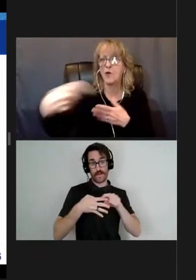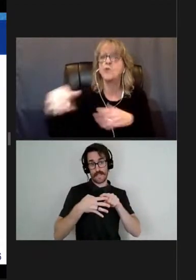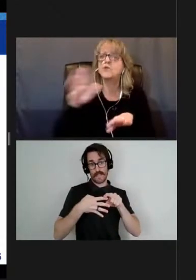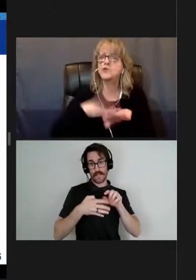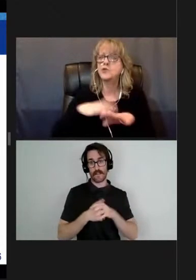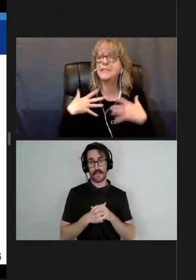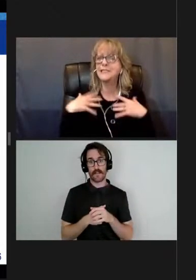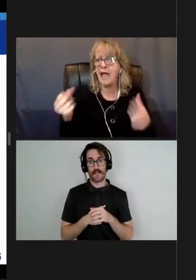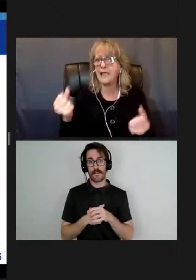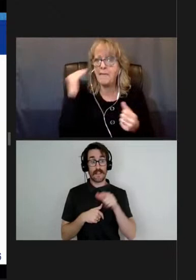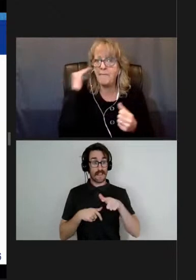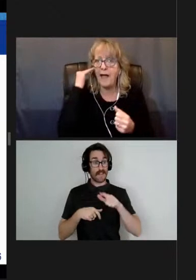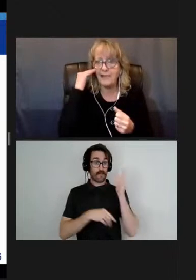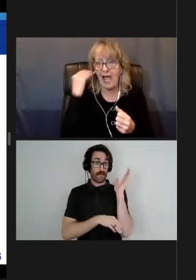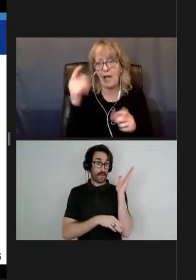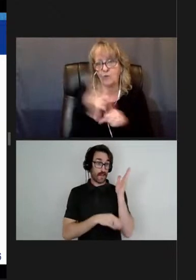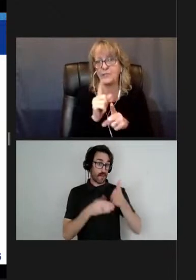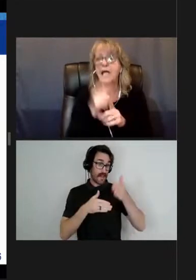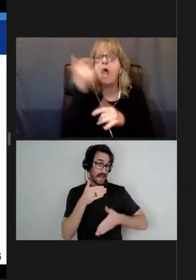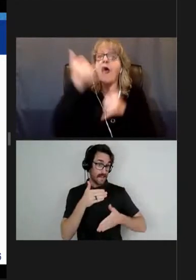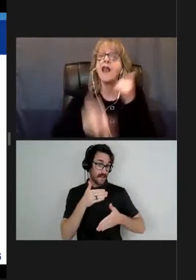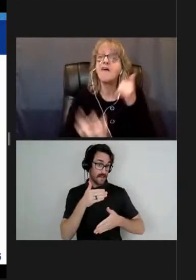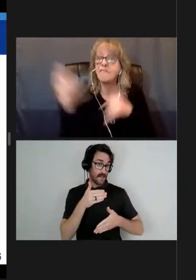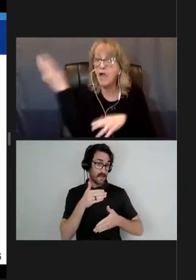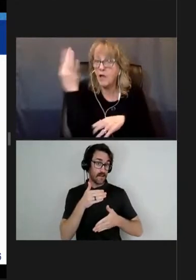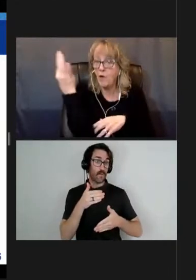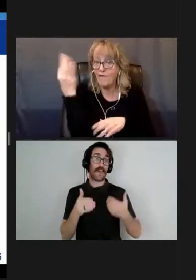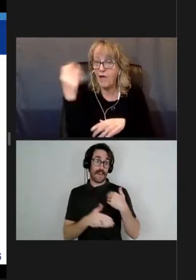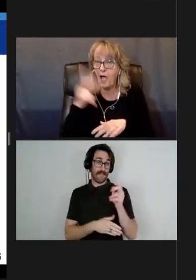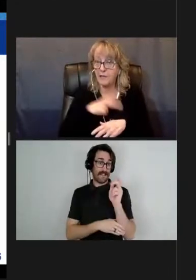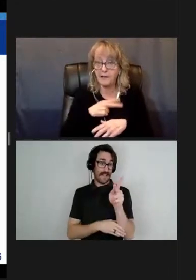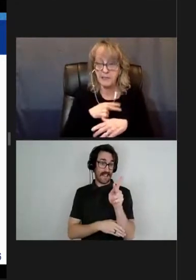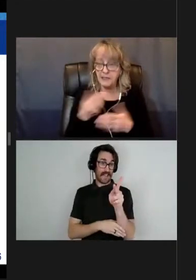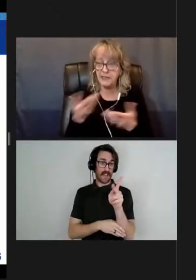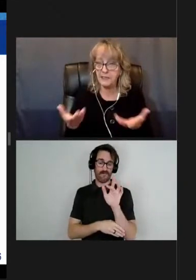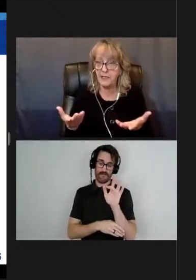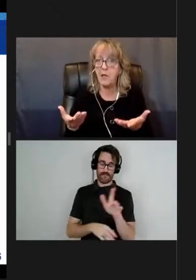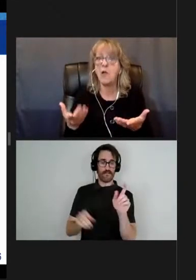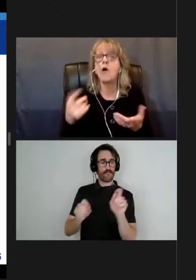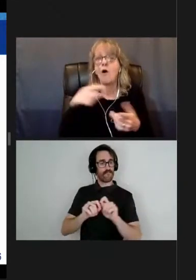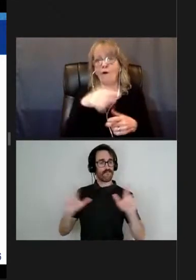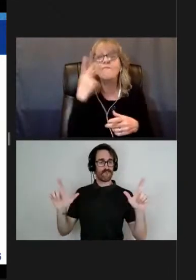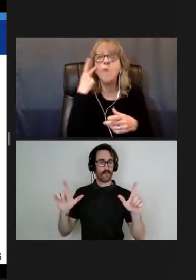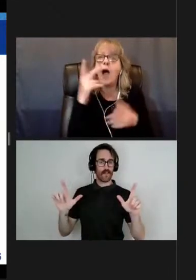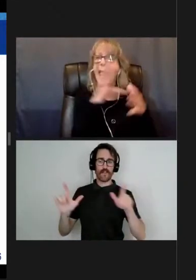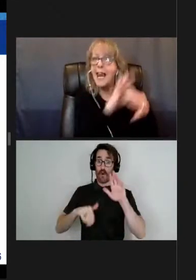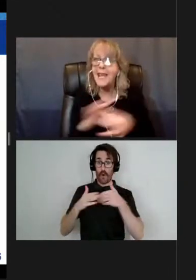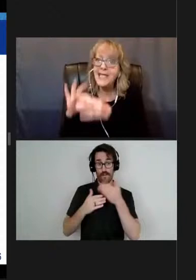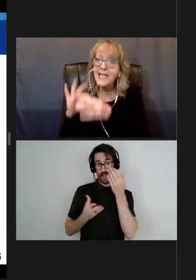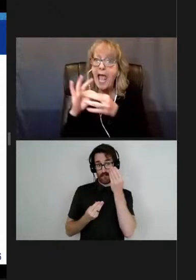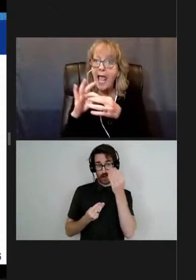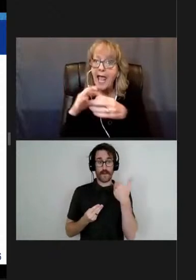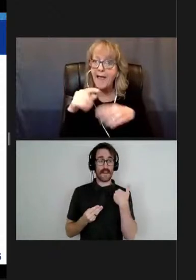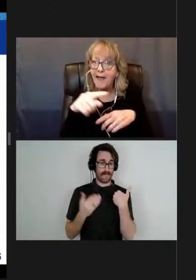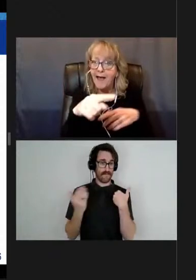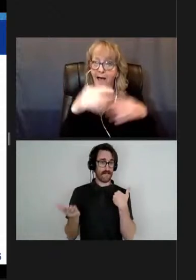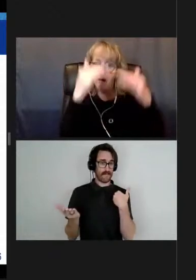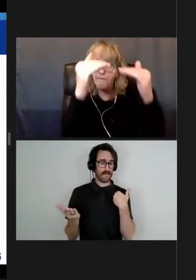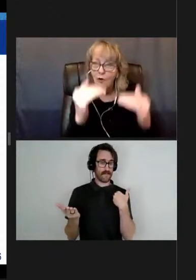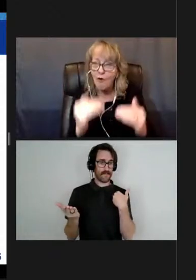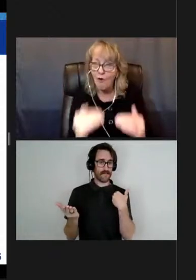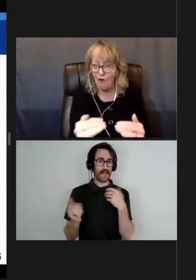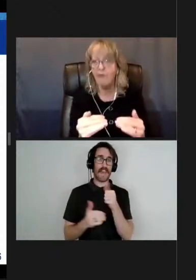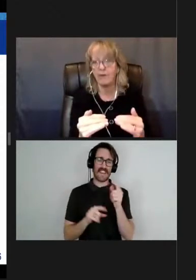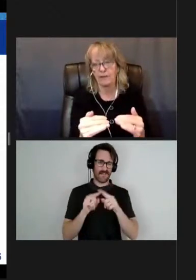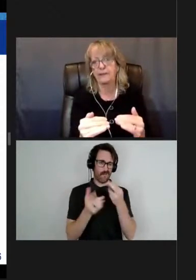presentation, there are links, as I said, for this information and